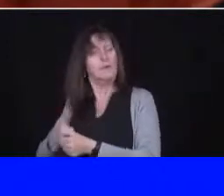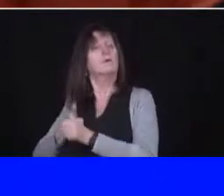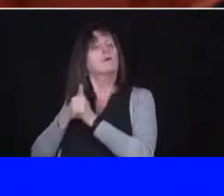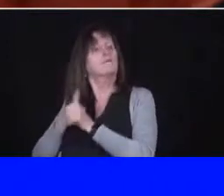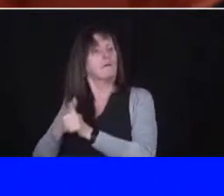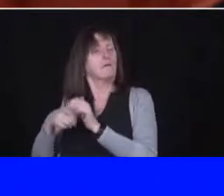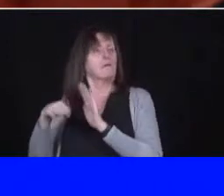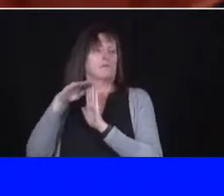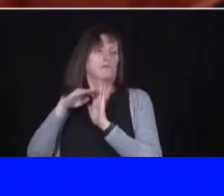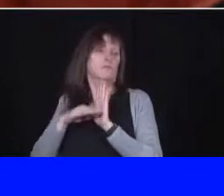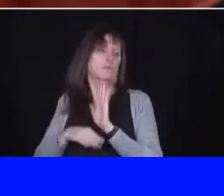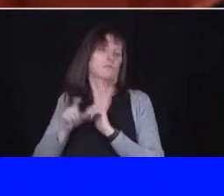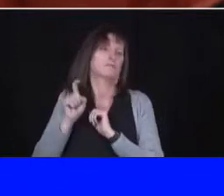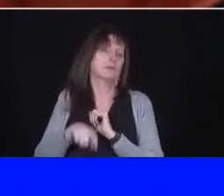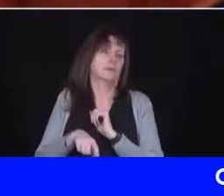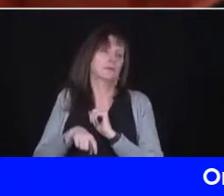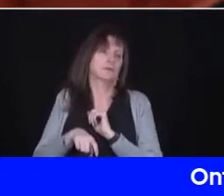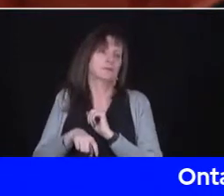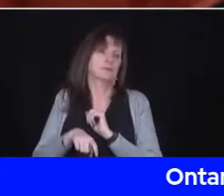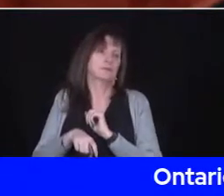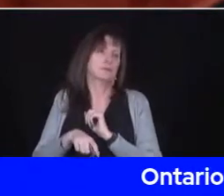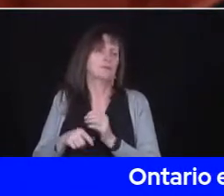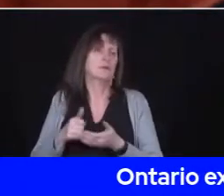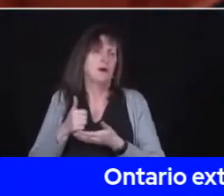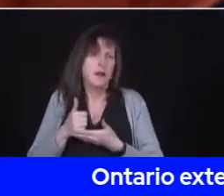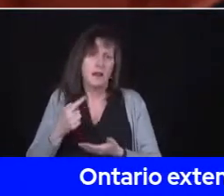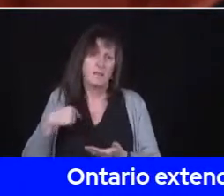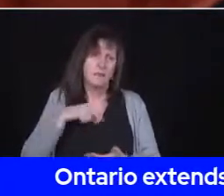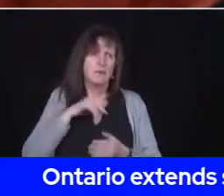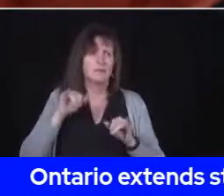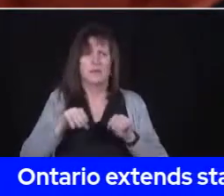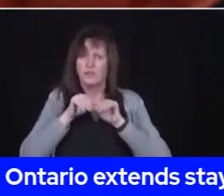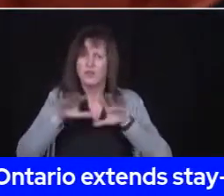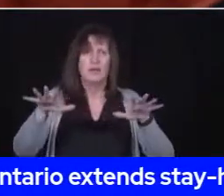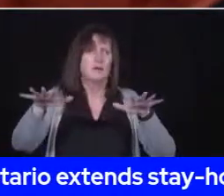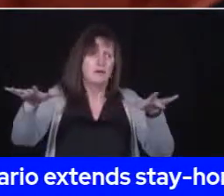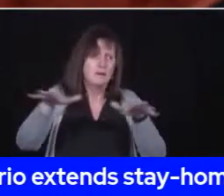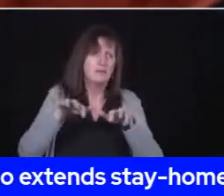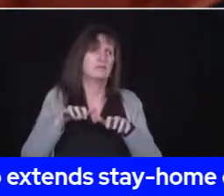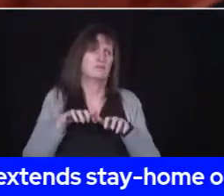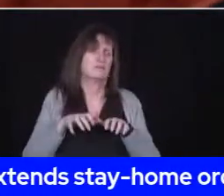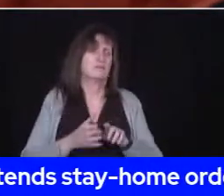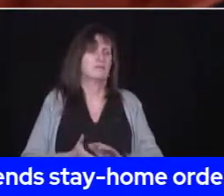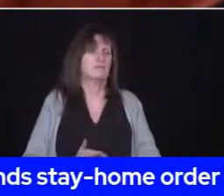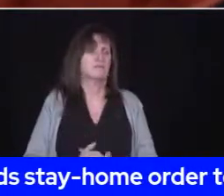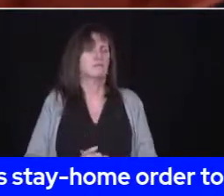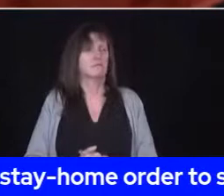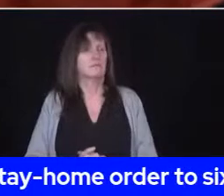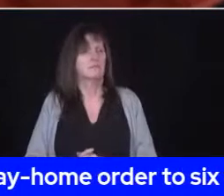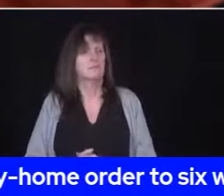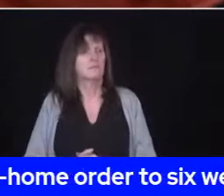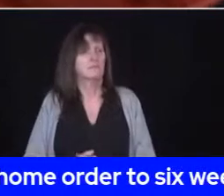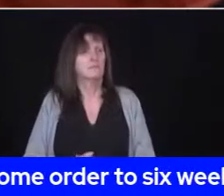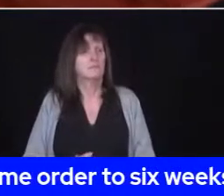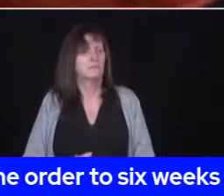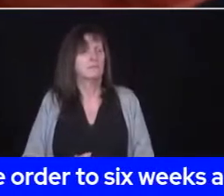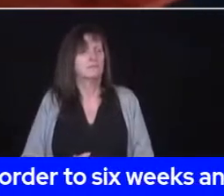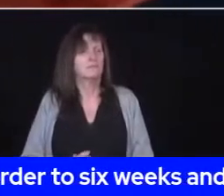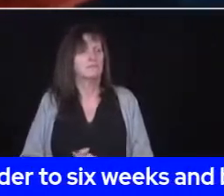are so important for all of us to reduce transmission. Next question. From Rob Ferguson at the Toronto